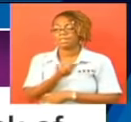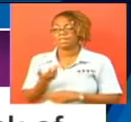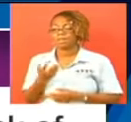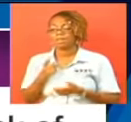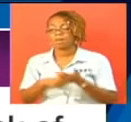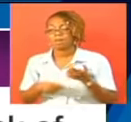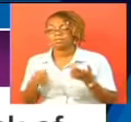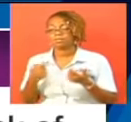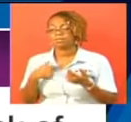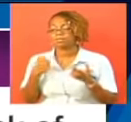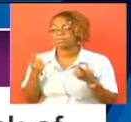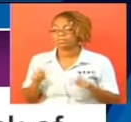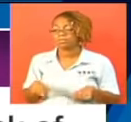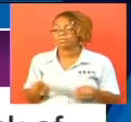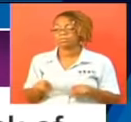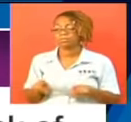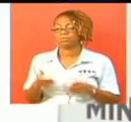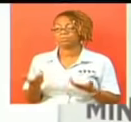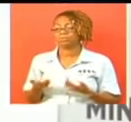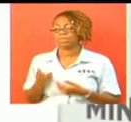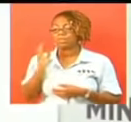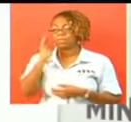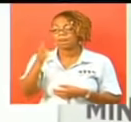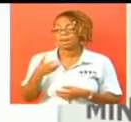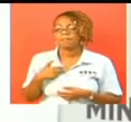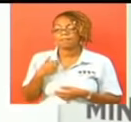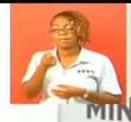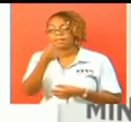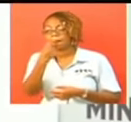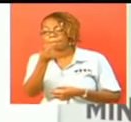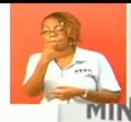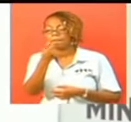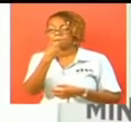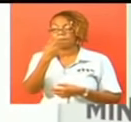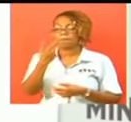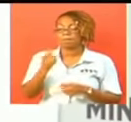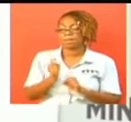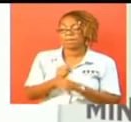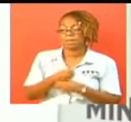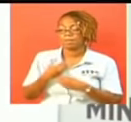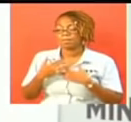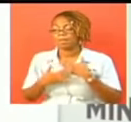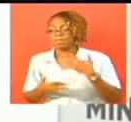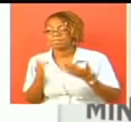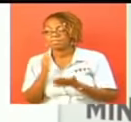thinner? Right. So yes. So there's a combination of questions, but it's an important question.